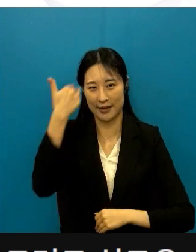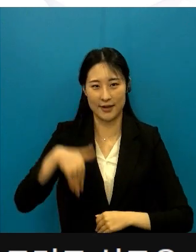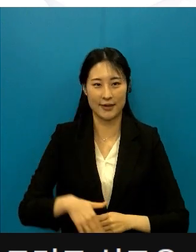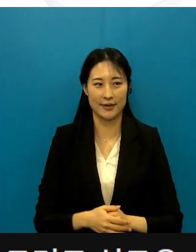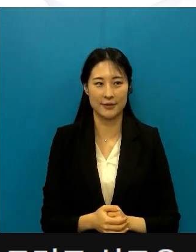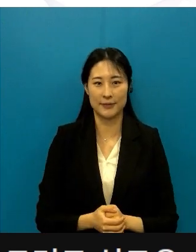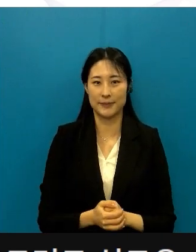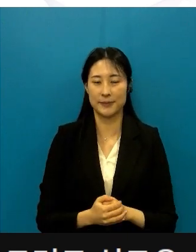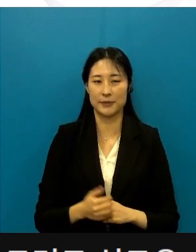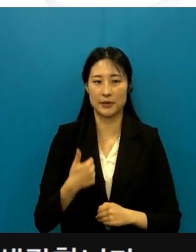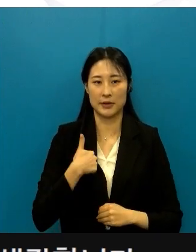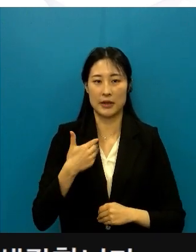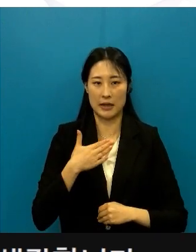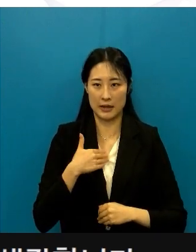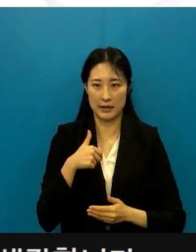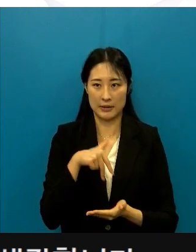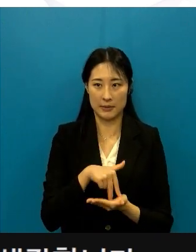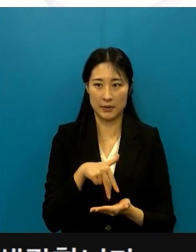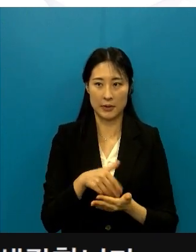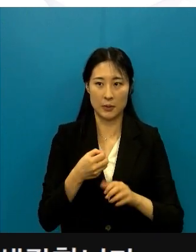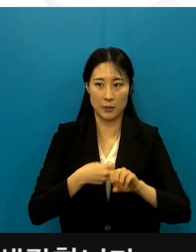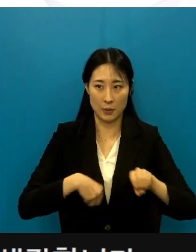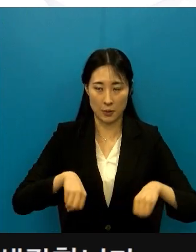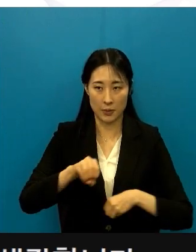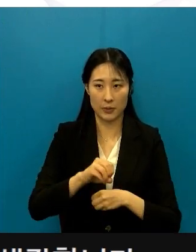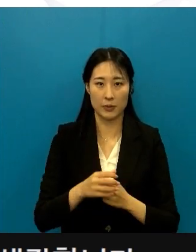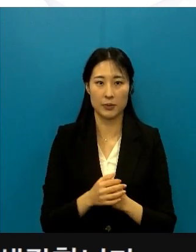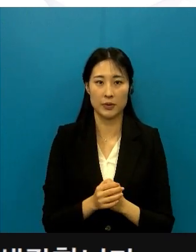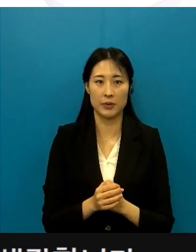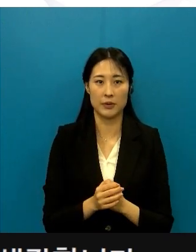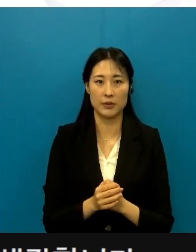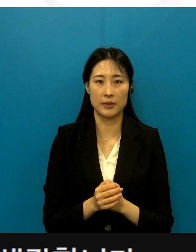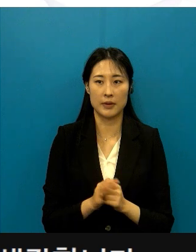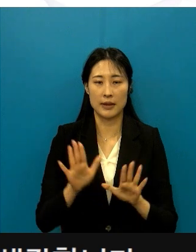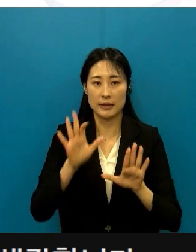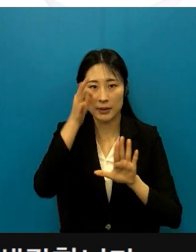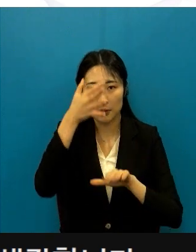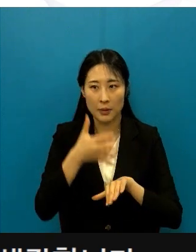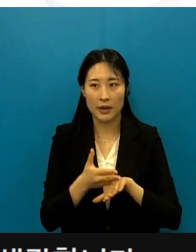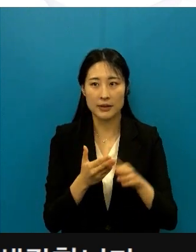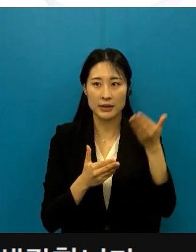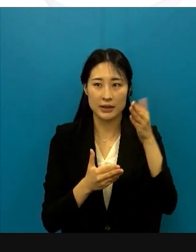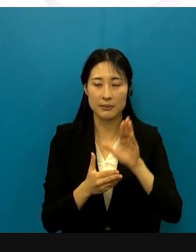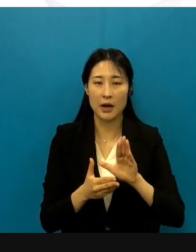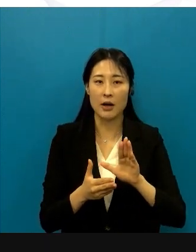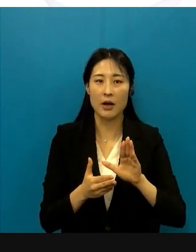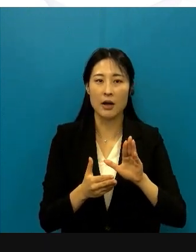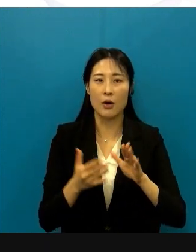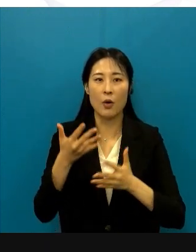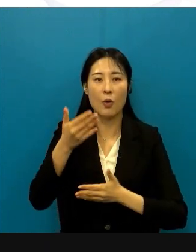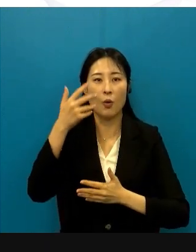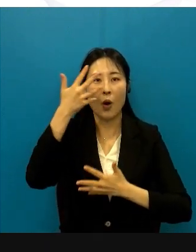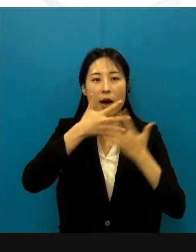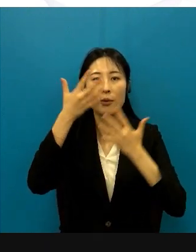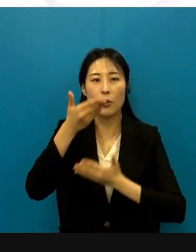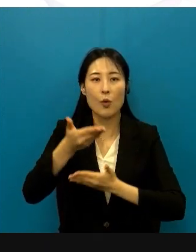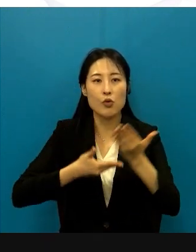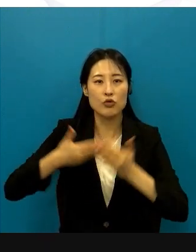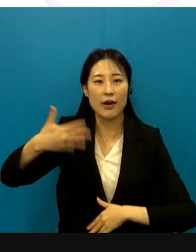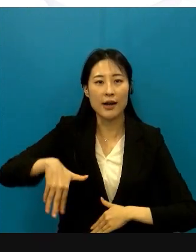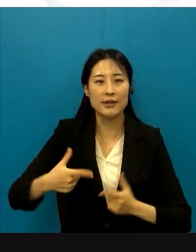So what I will go through would you share the screen, your slide? I'm sorry,